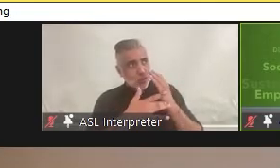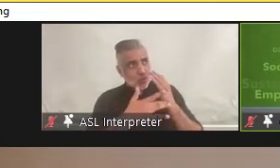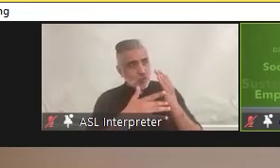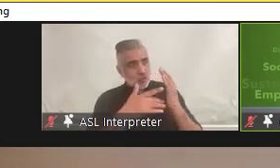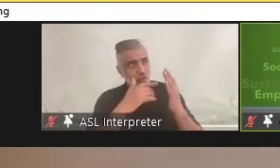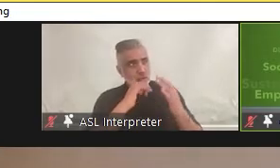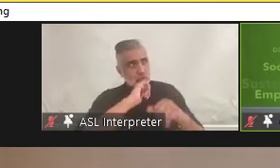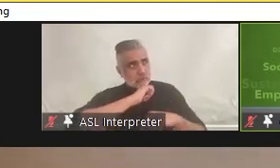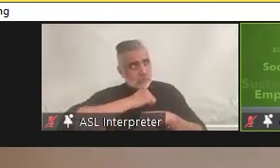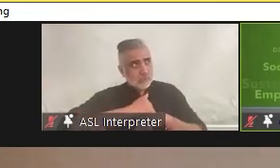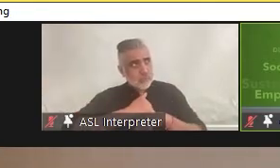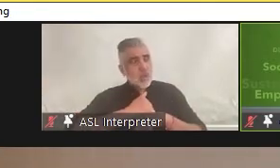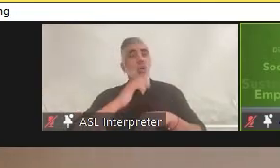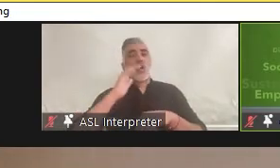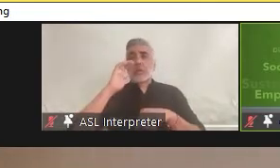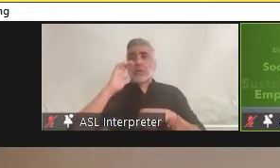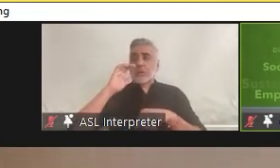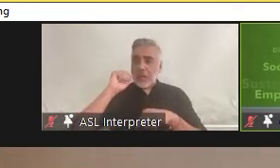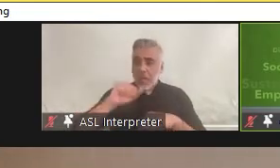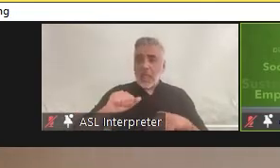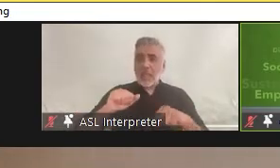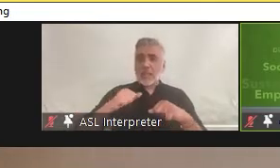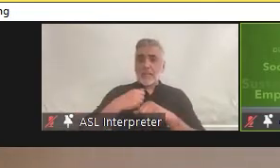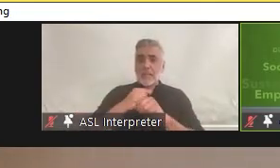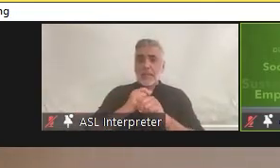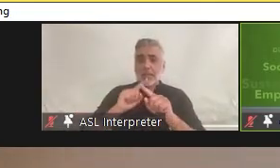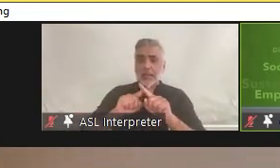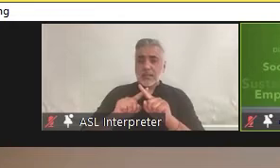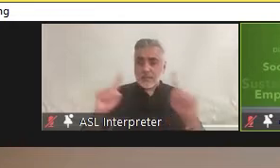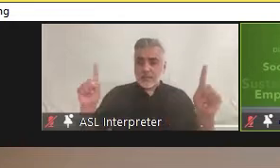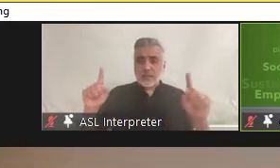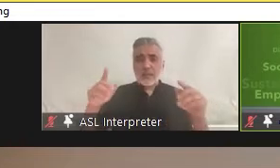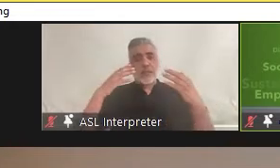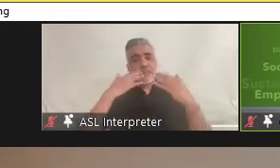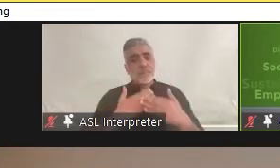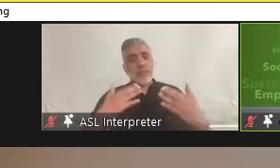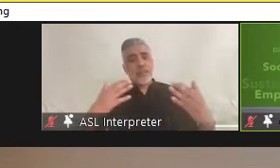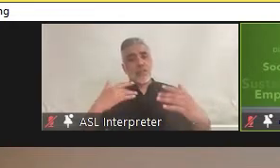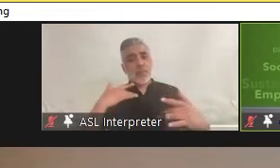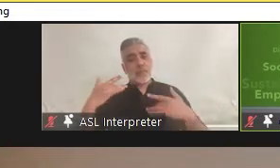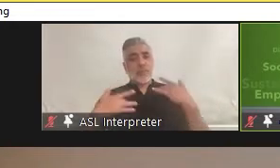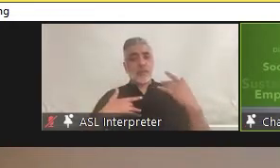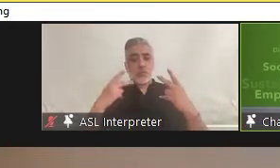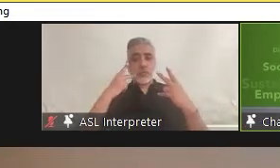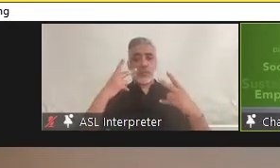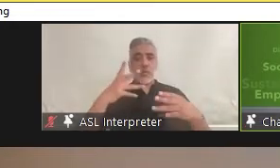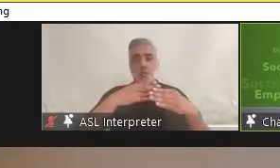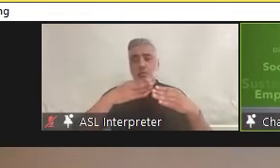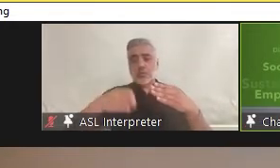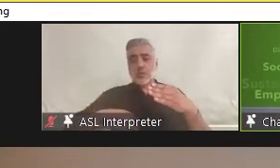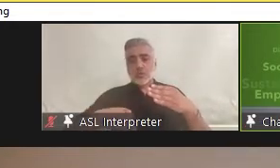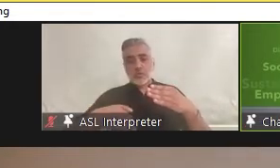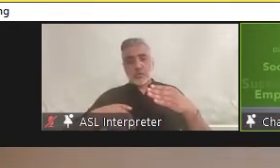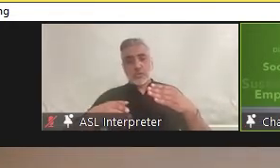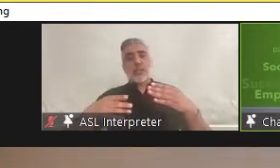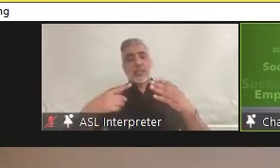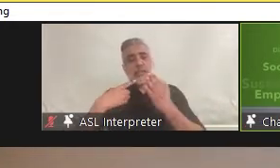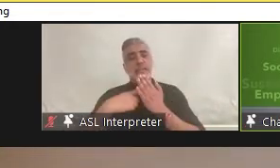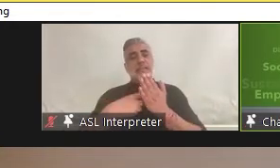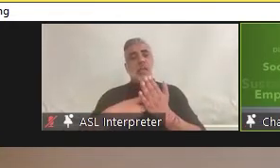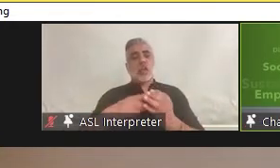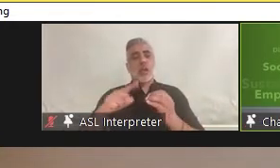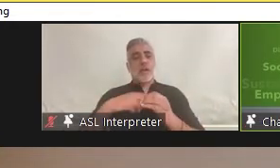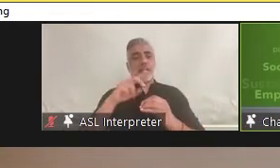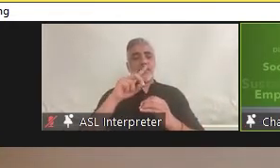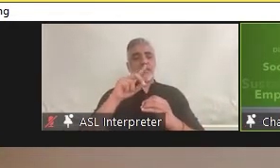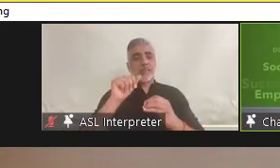we think can make a difference. So thank you, and I'm excited to see what comes of this. Let's tackle that disability divide